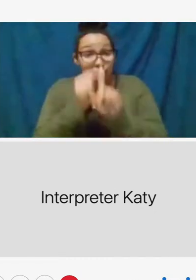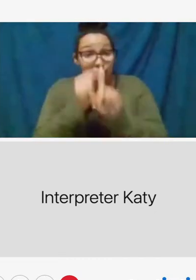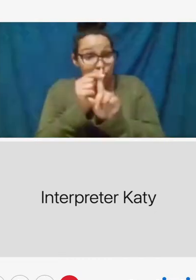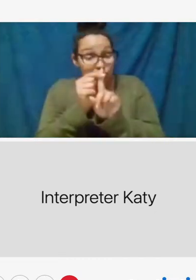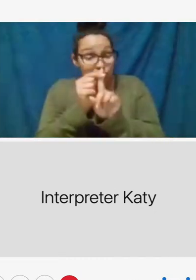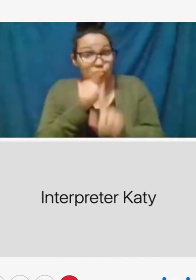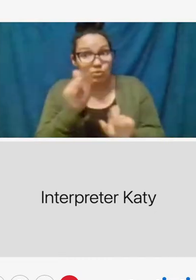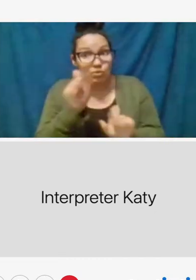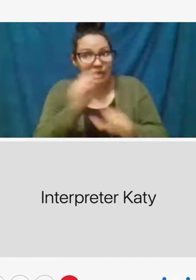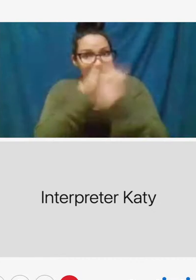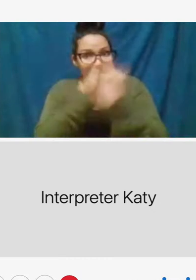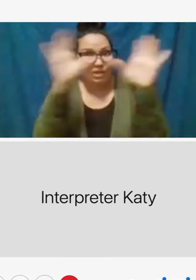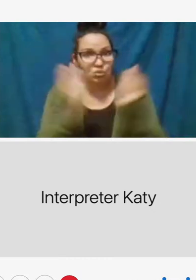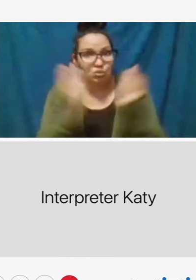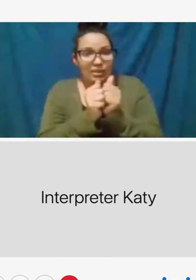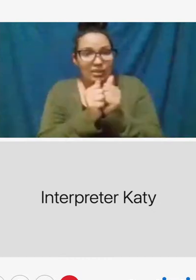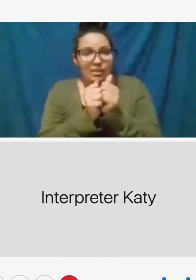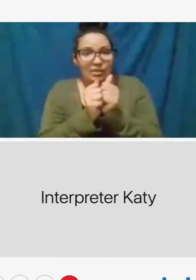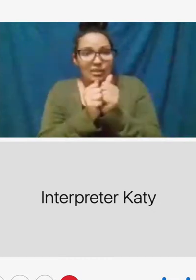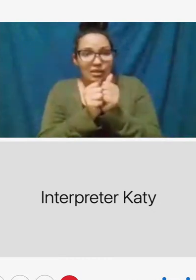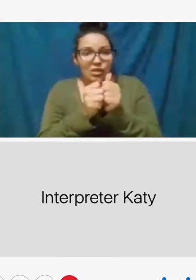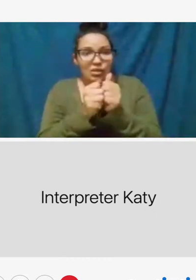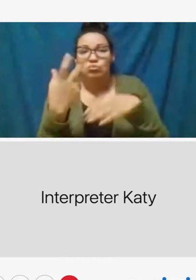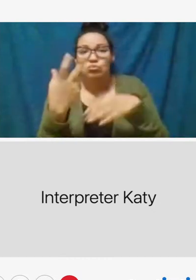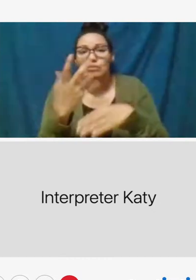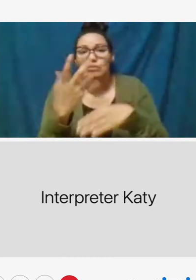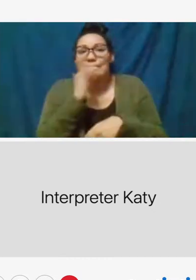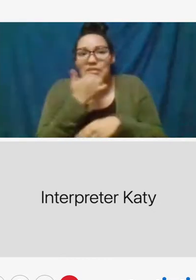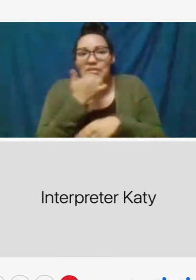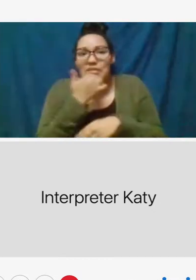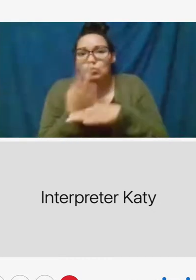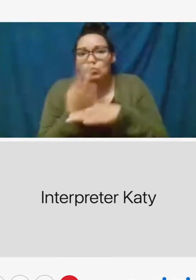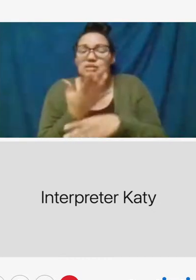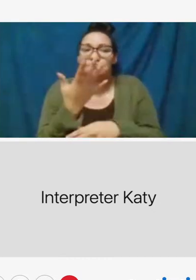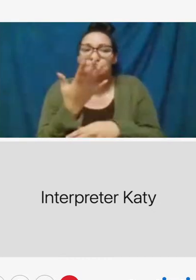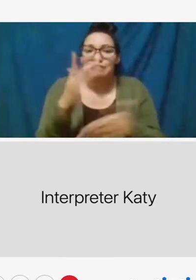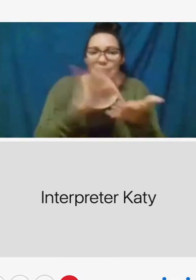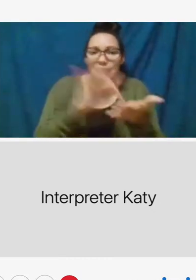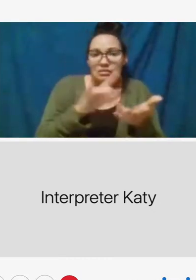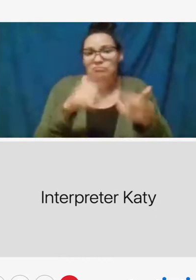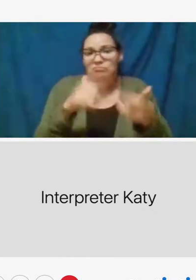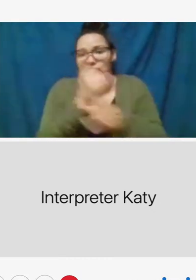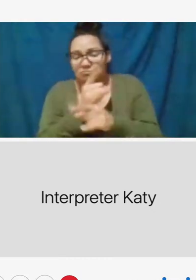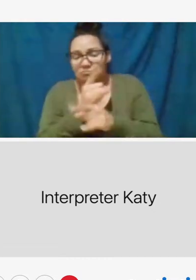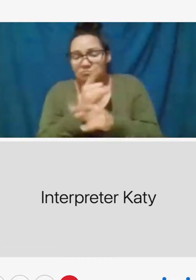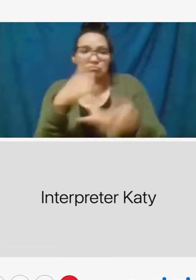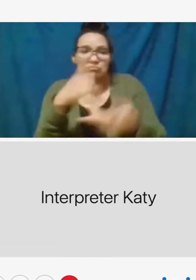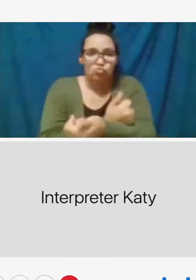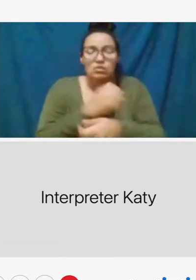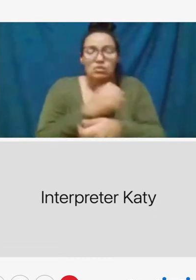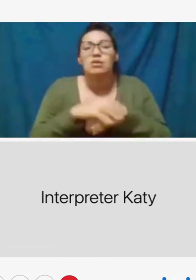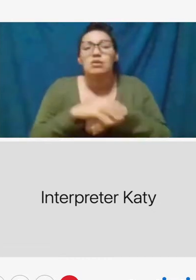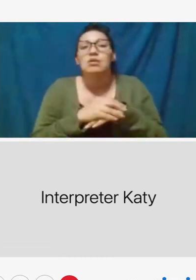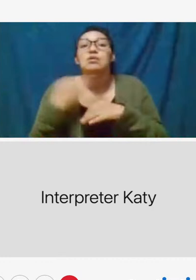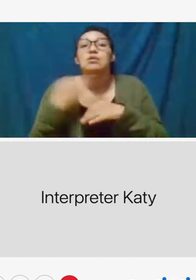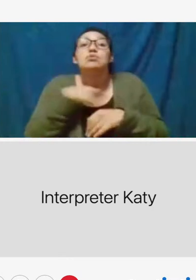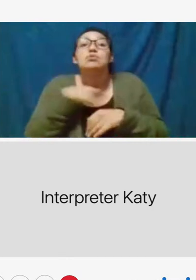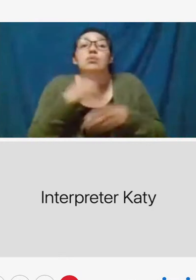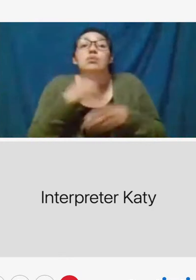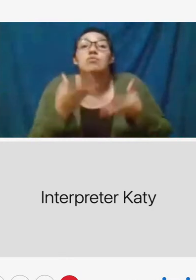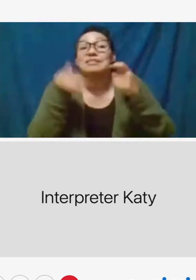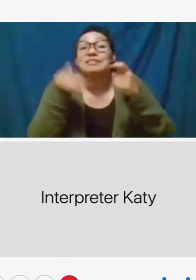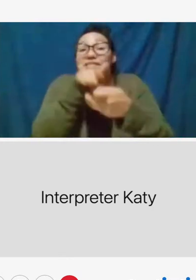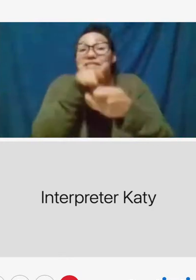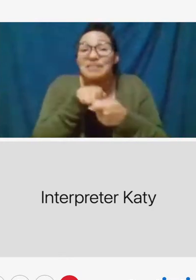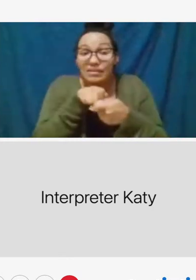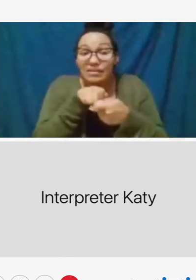substance abuse so we actually have a relationship a great working relationship with South Coast to provide those very specific services for our students in